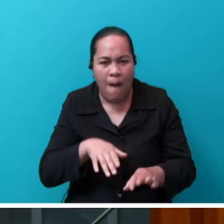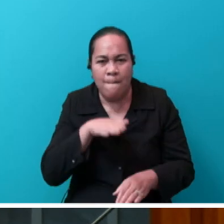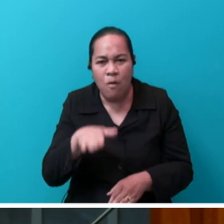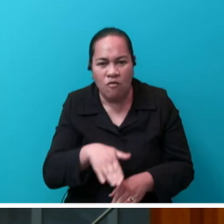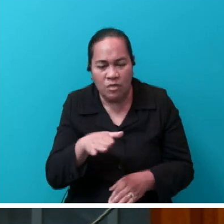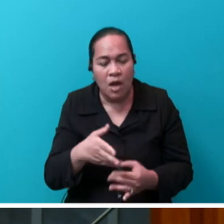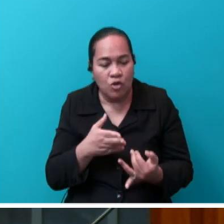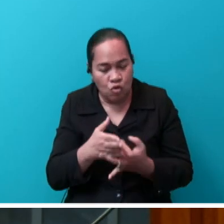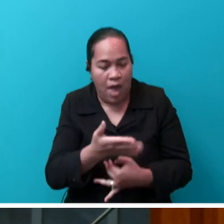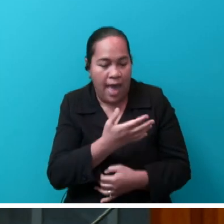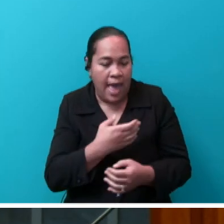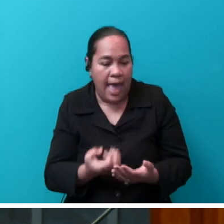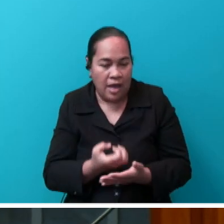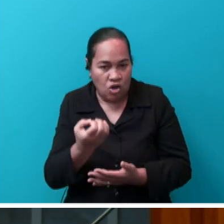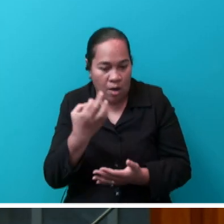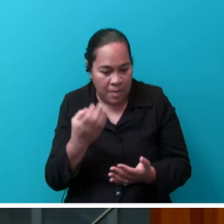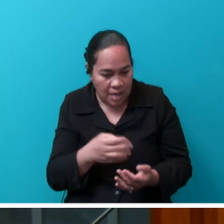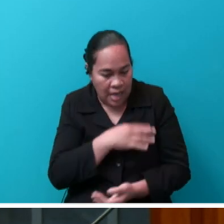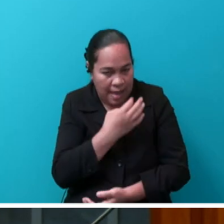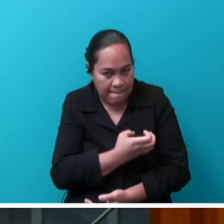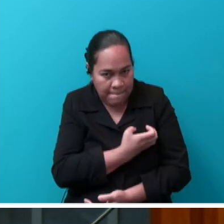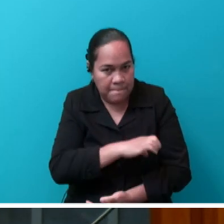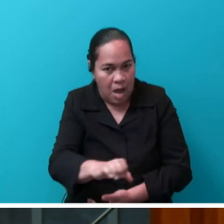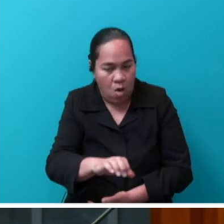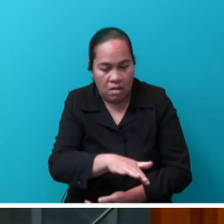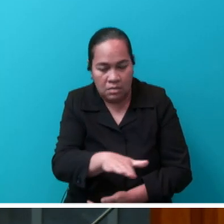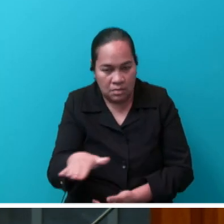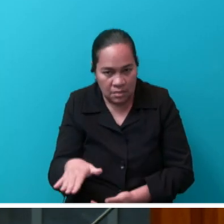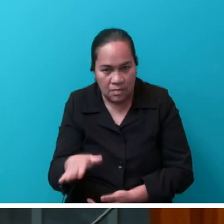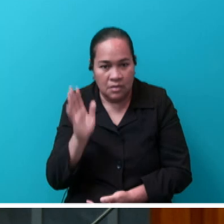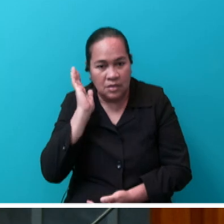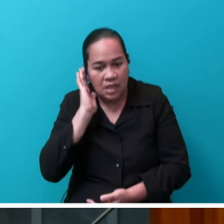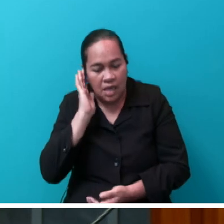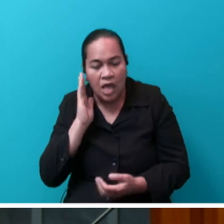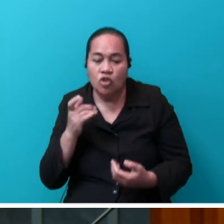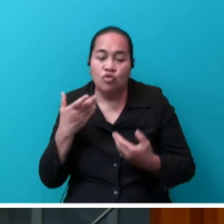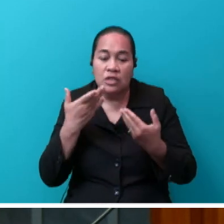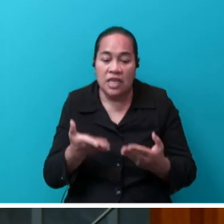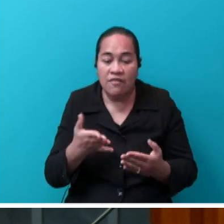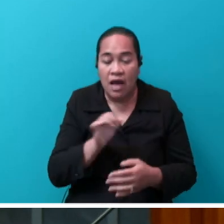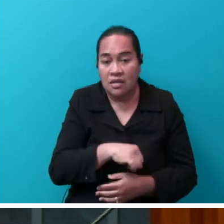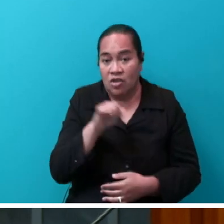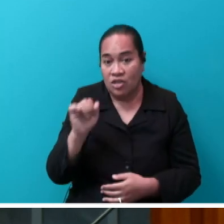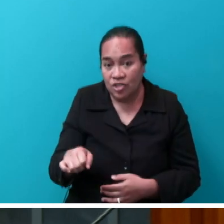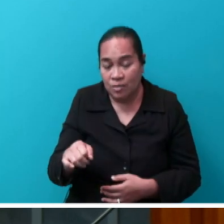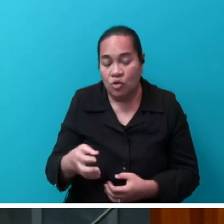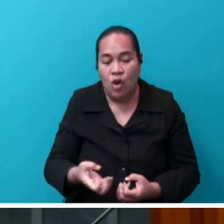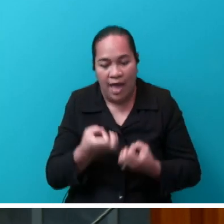economic empowerment at village level. Through the scholarship awards, both ethnic groups will be encouraged to understand each